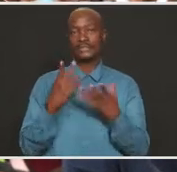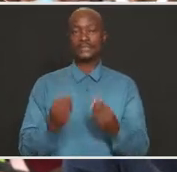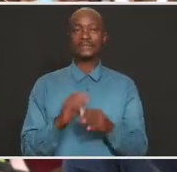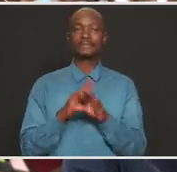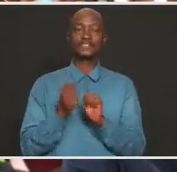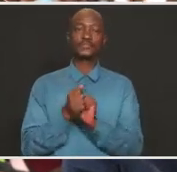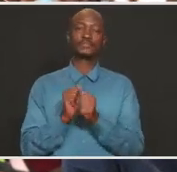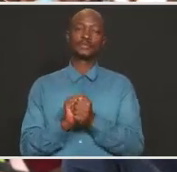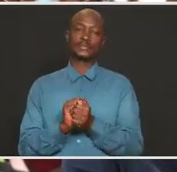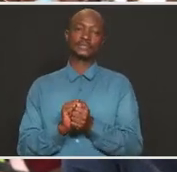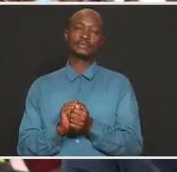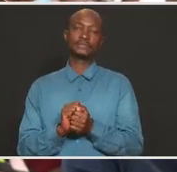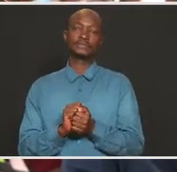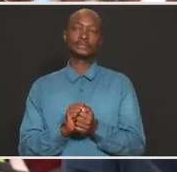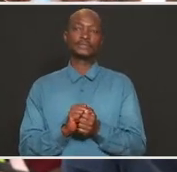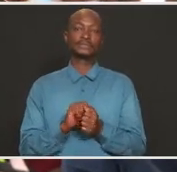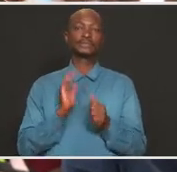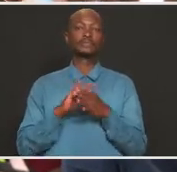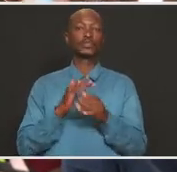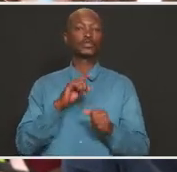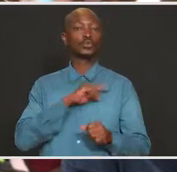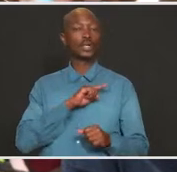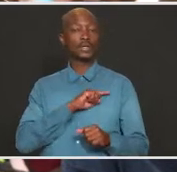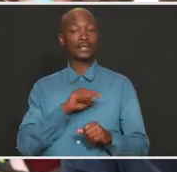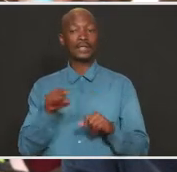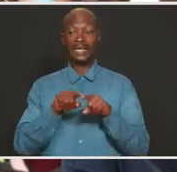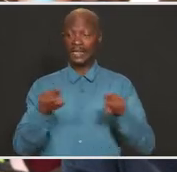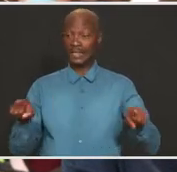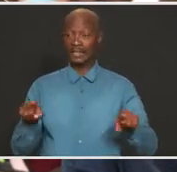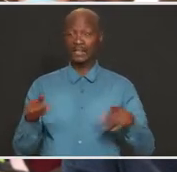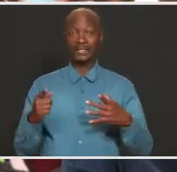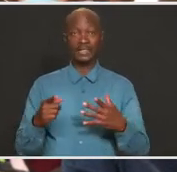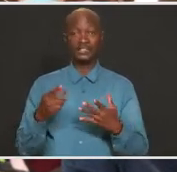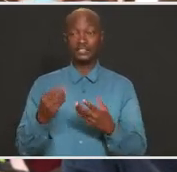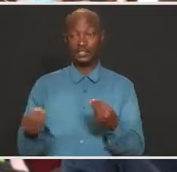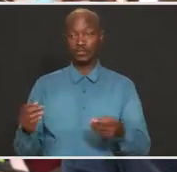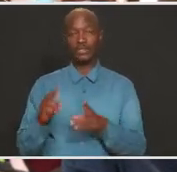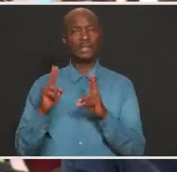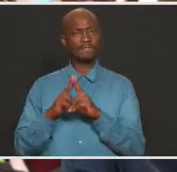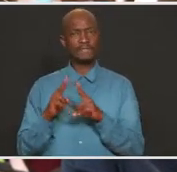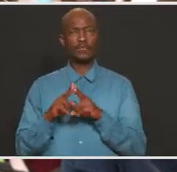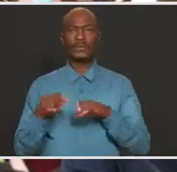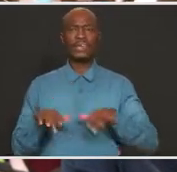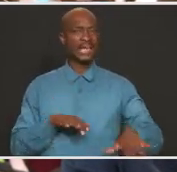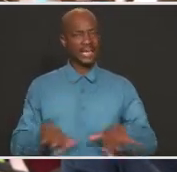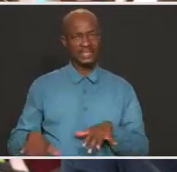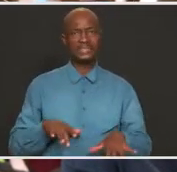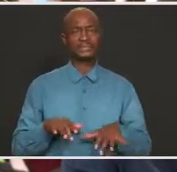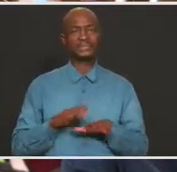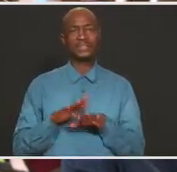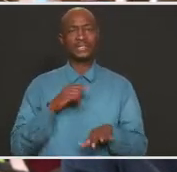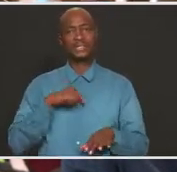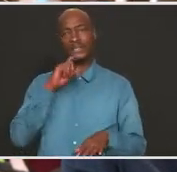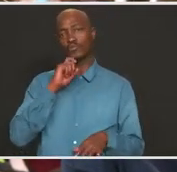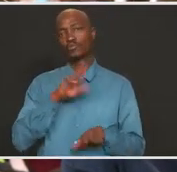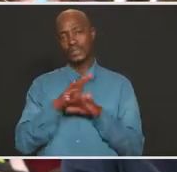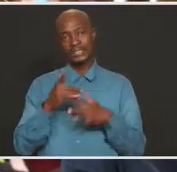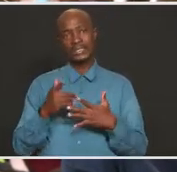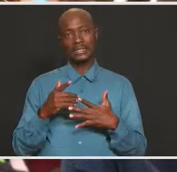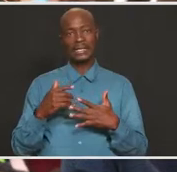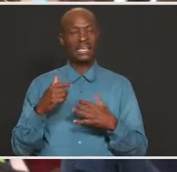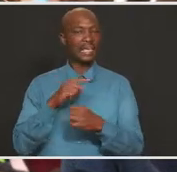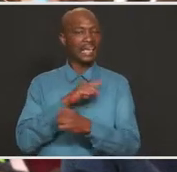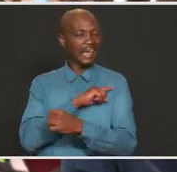this these children they are very active so they are using their energy on the wrong things